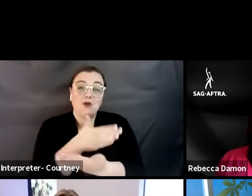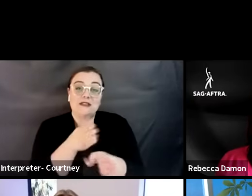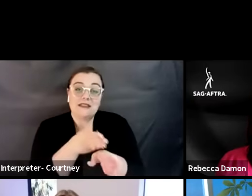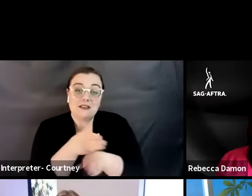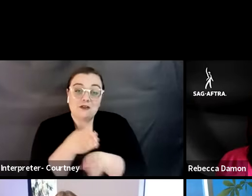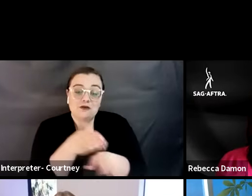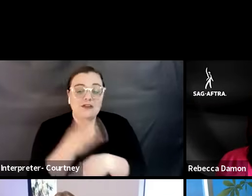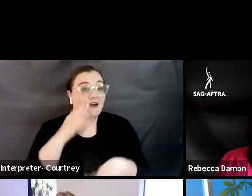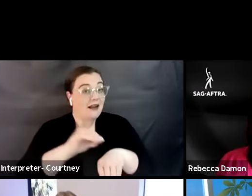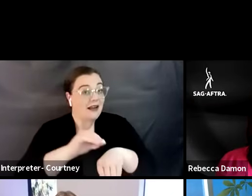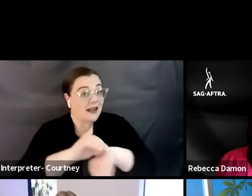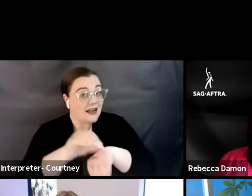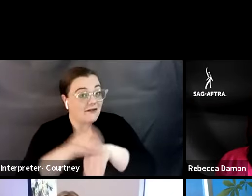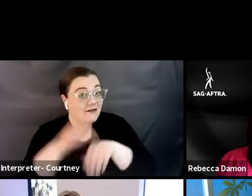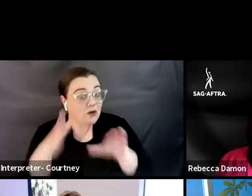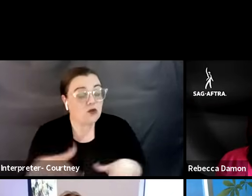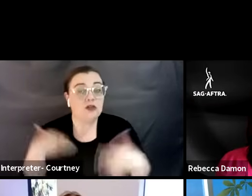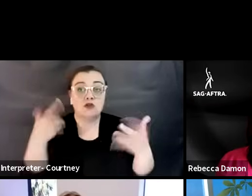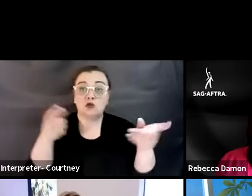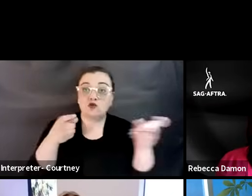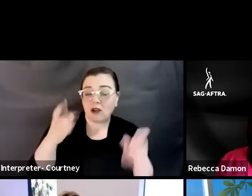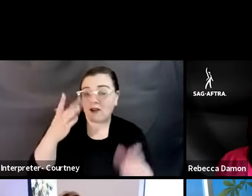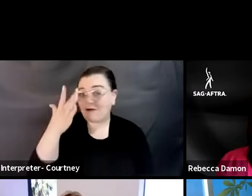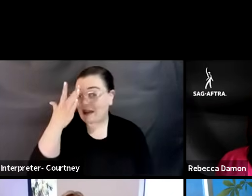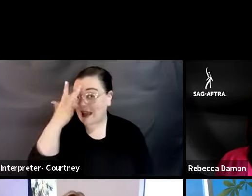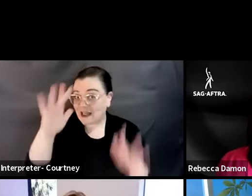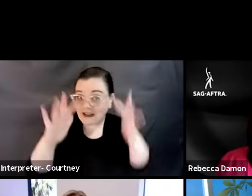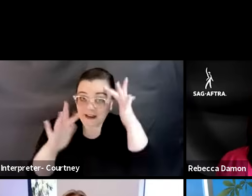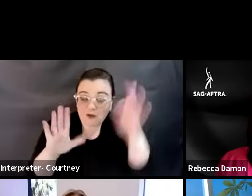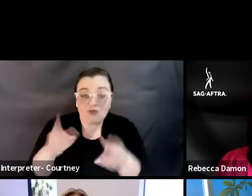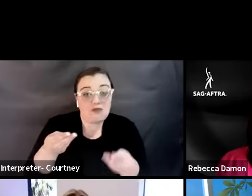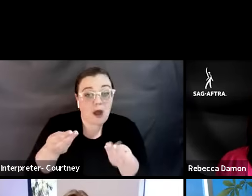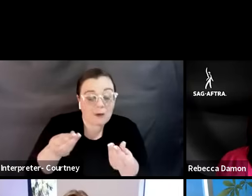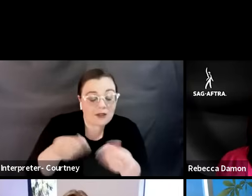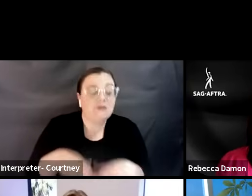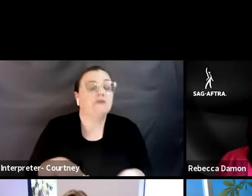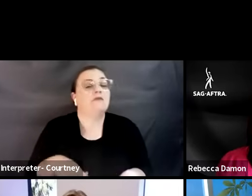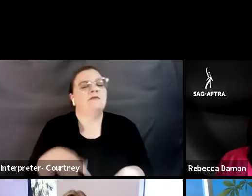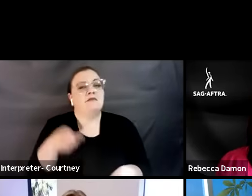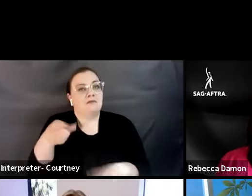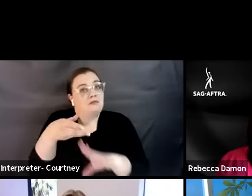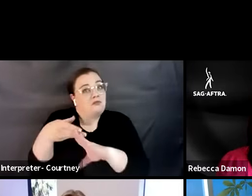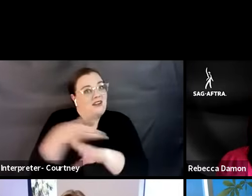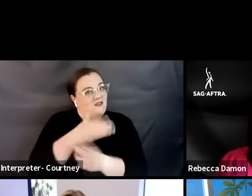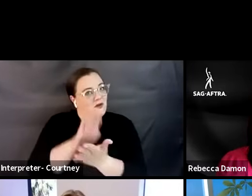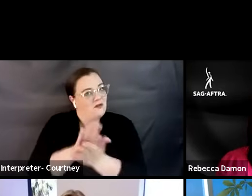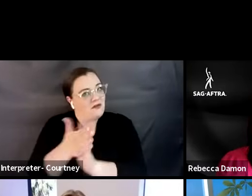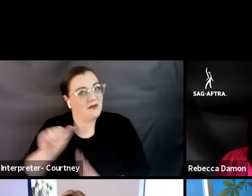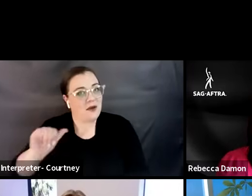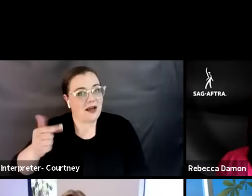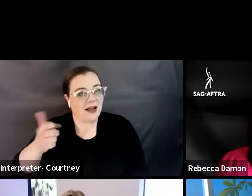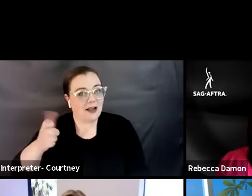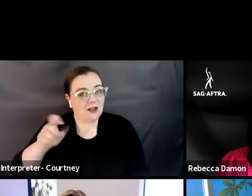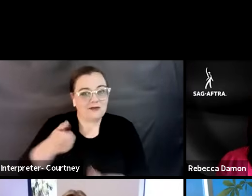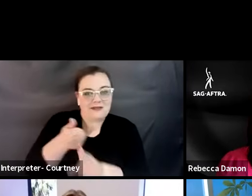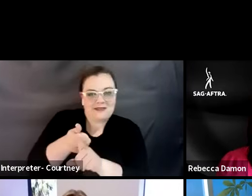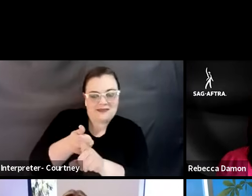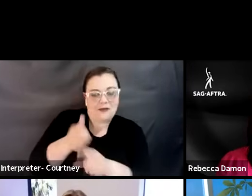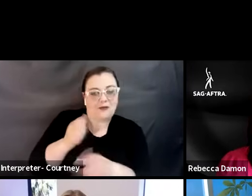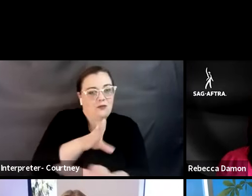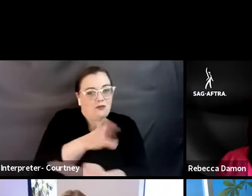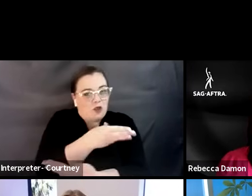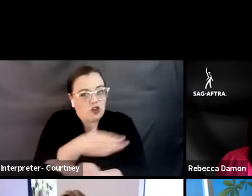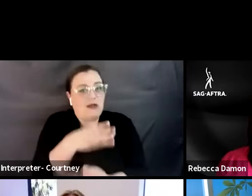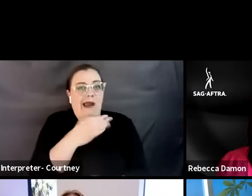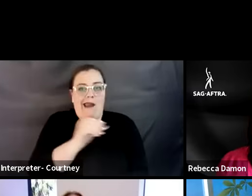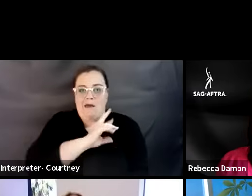and controllers of intellectual property. Prior to becoming an agent, she was a musician, a talent buyer, concert promoter, and a personal